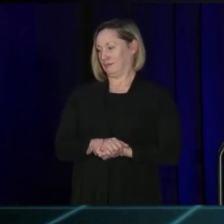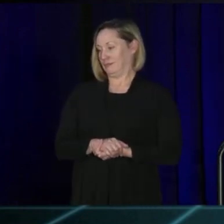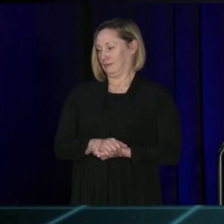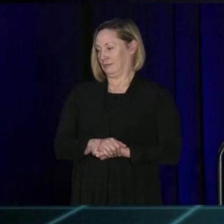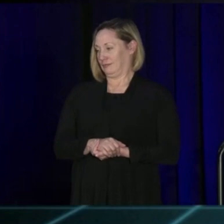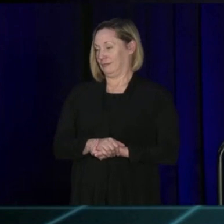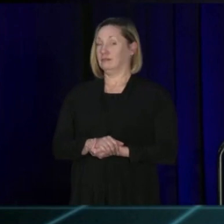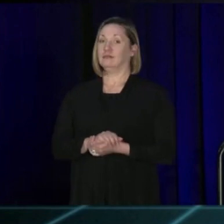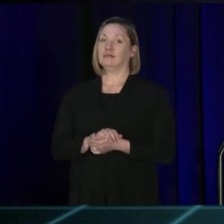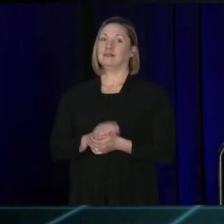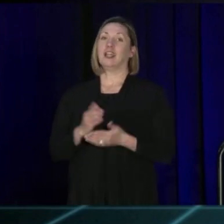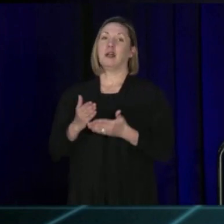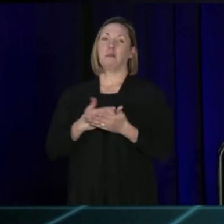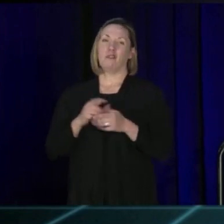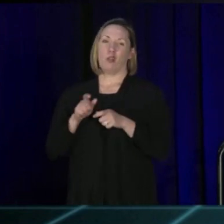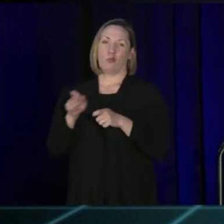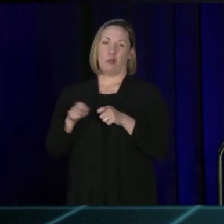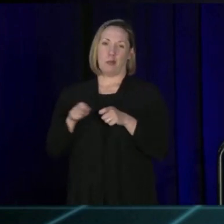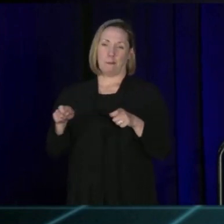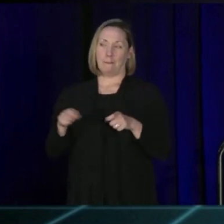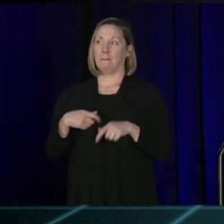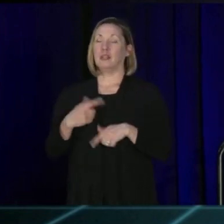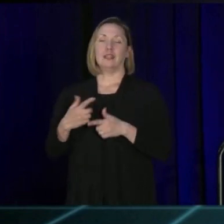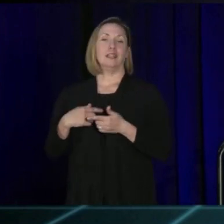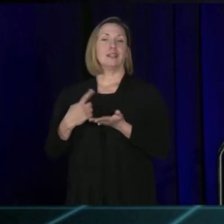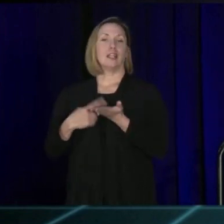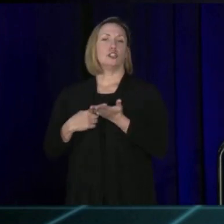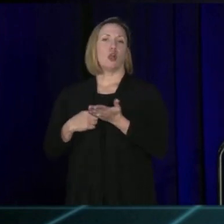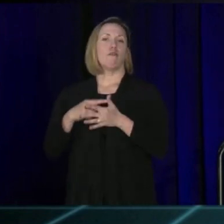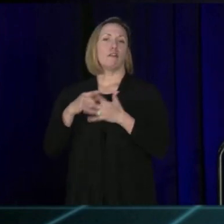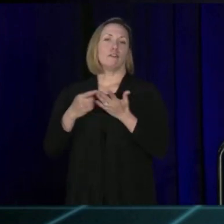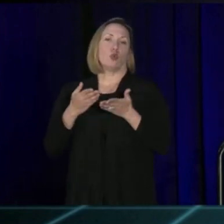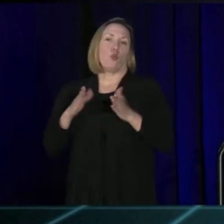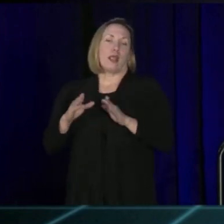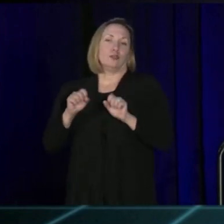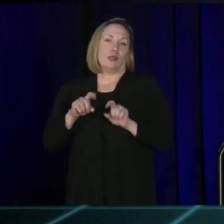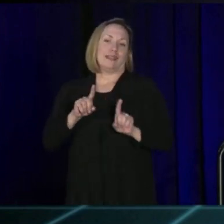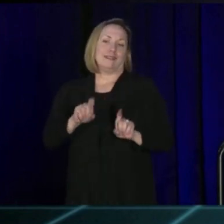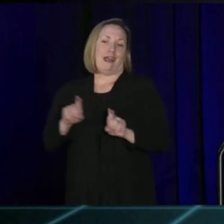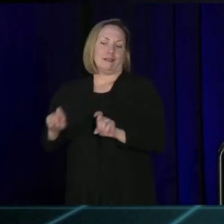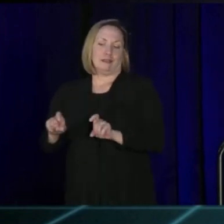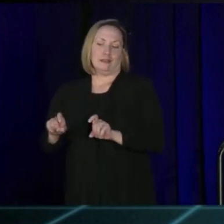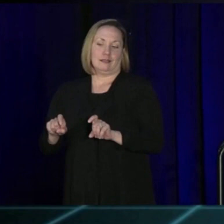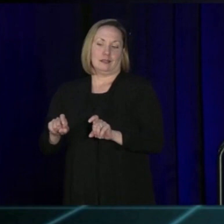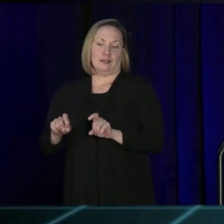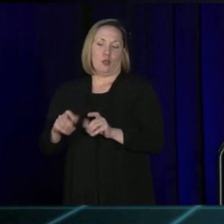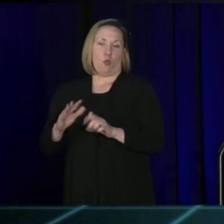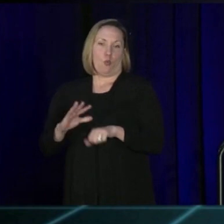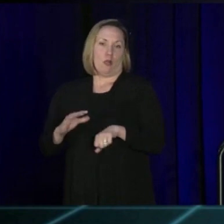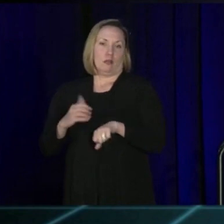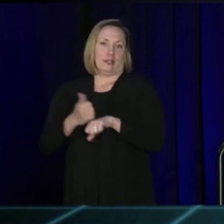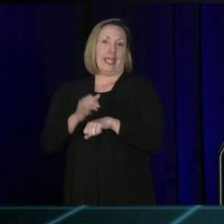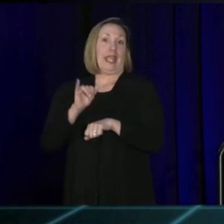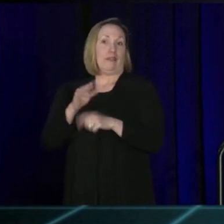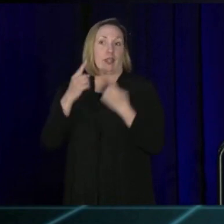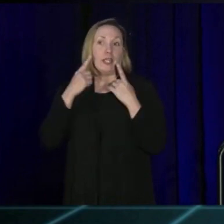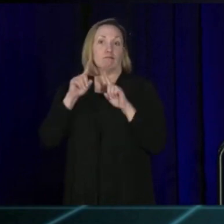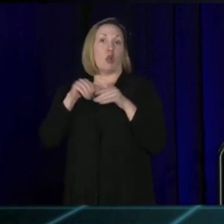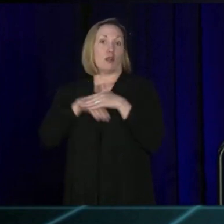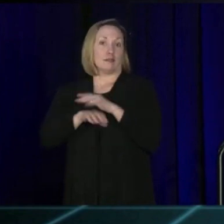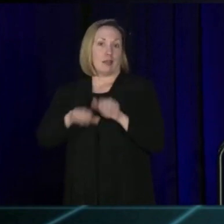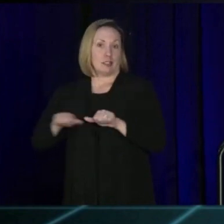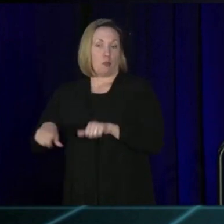Before wrapping up, let's also go over a few ways that we can test whether our implementations are accessible. First of all, there are a